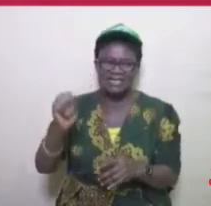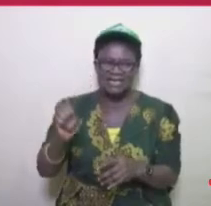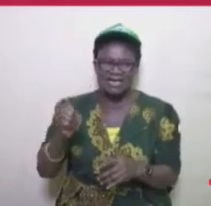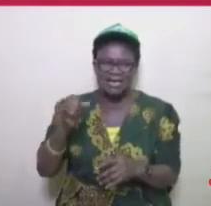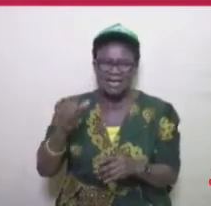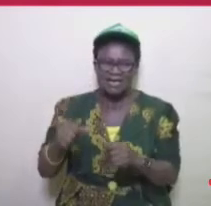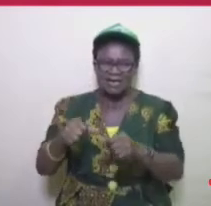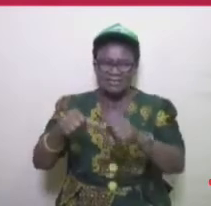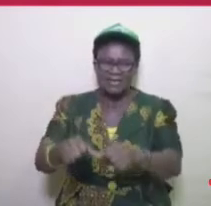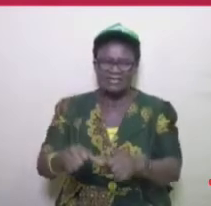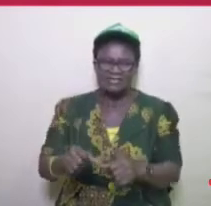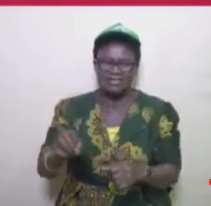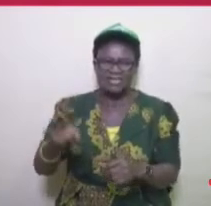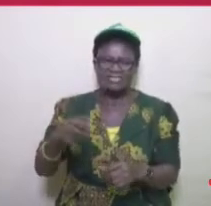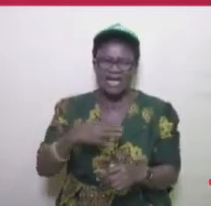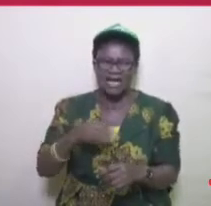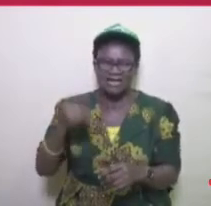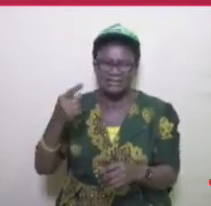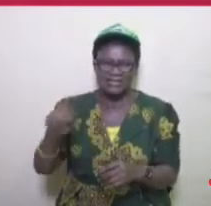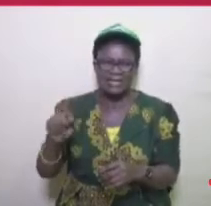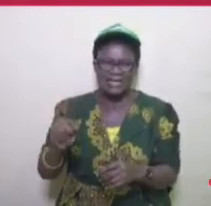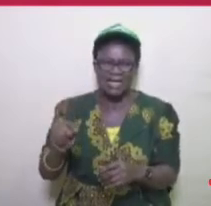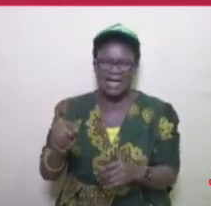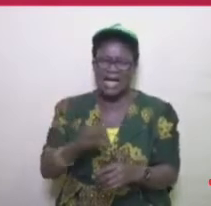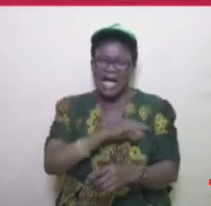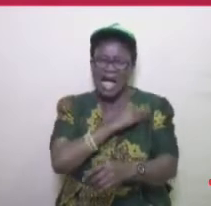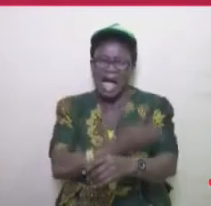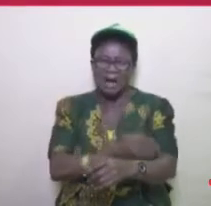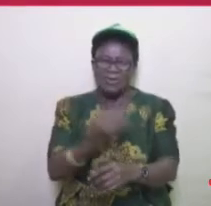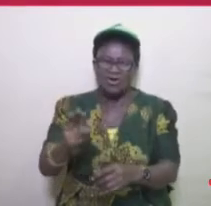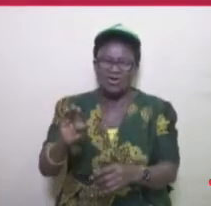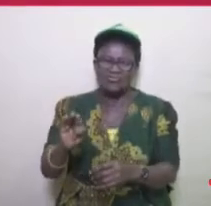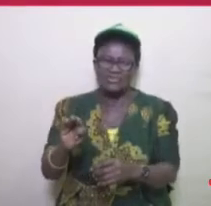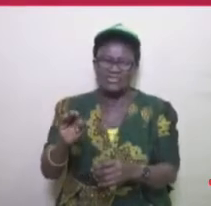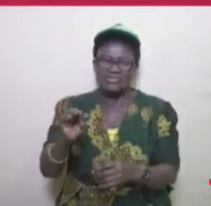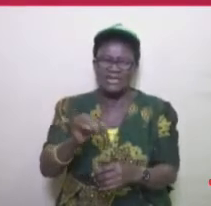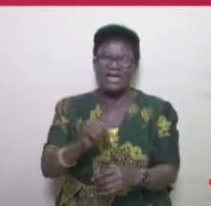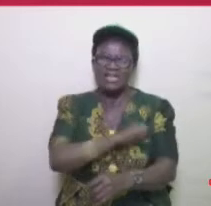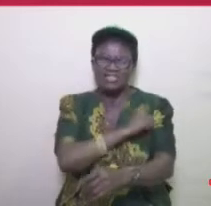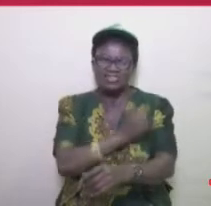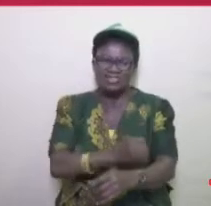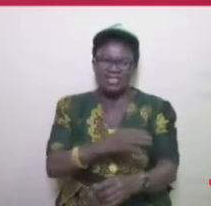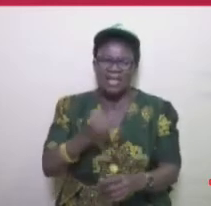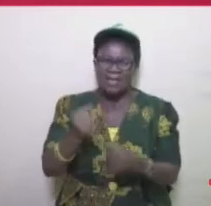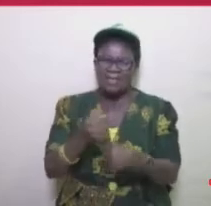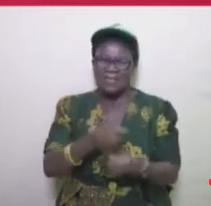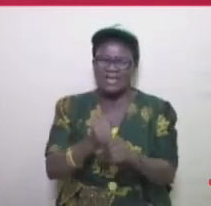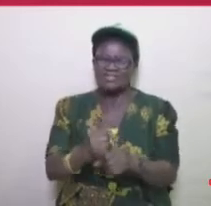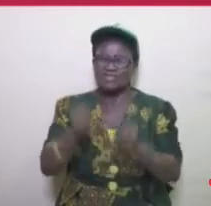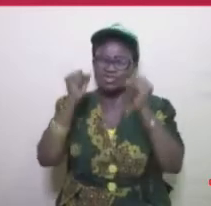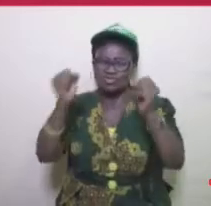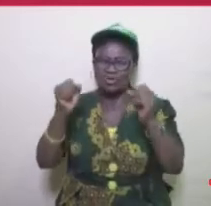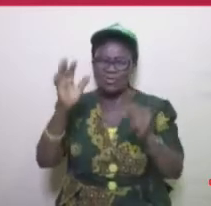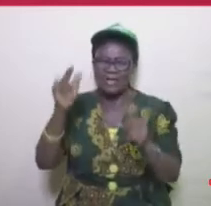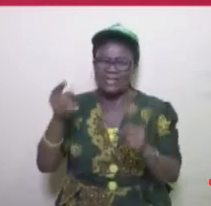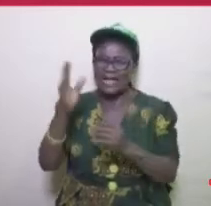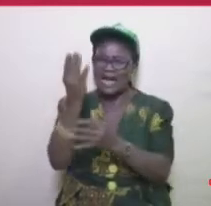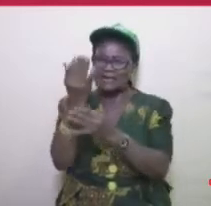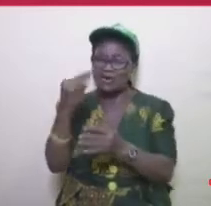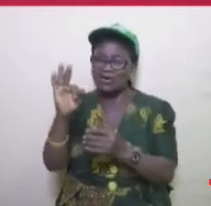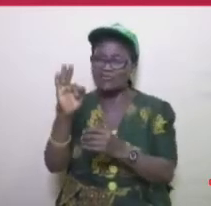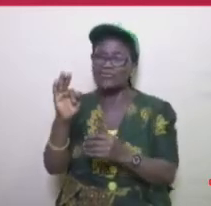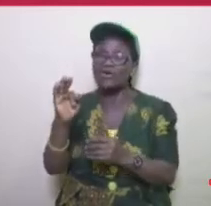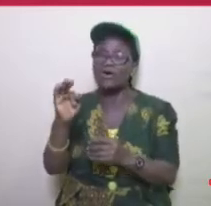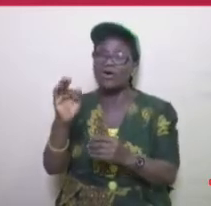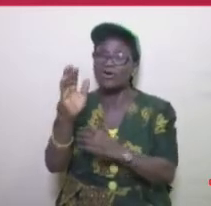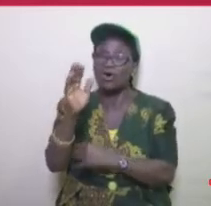strength. And the arm of his hand were made strong by the hand of the mighty God of Jacob.